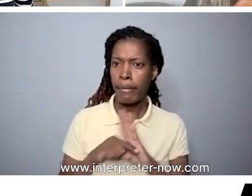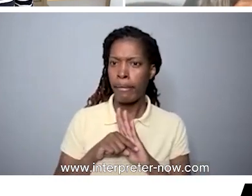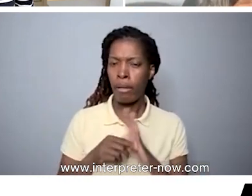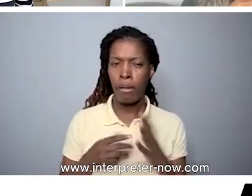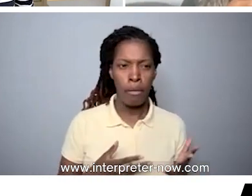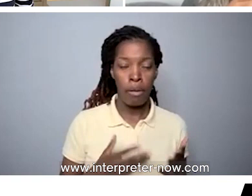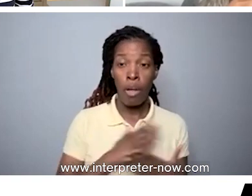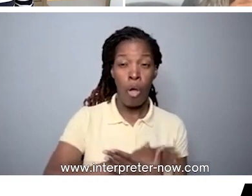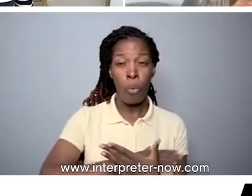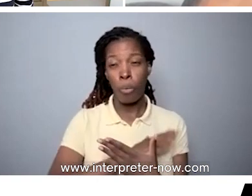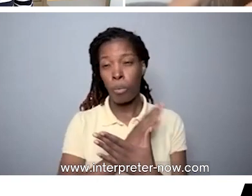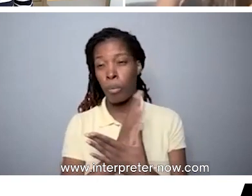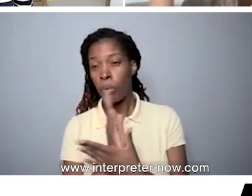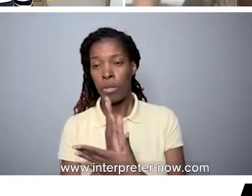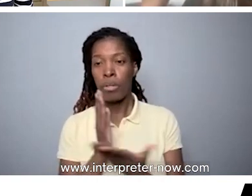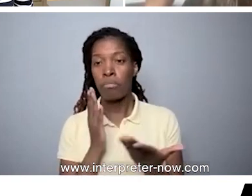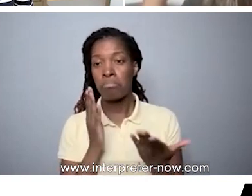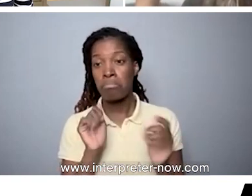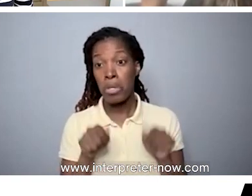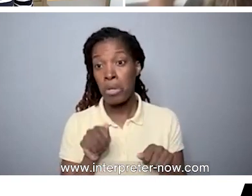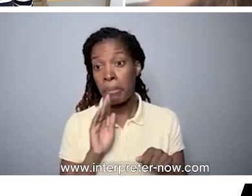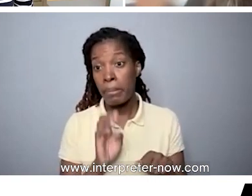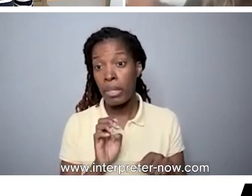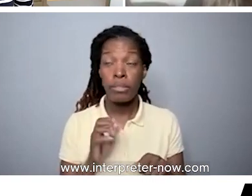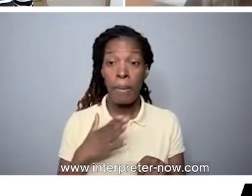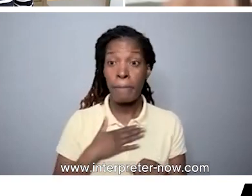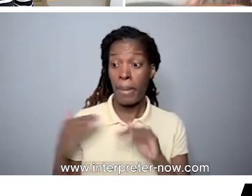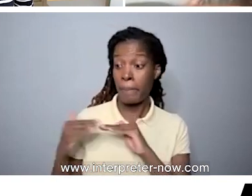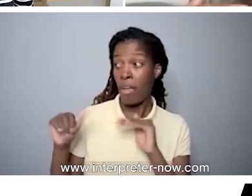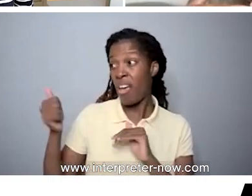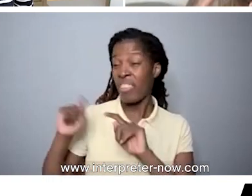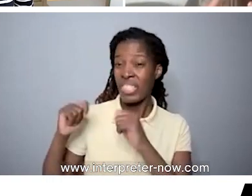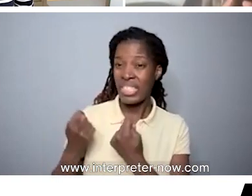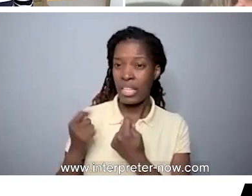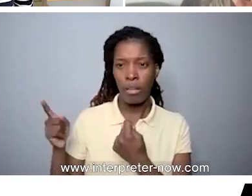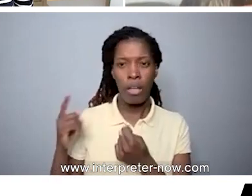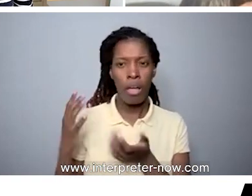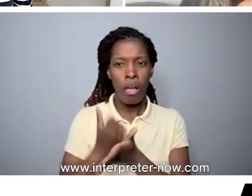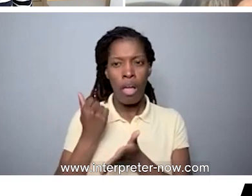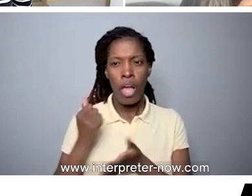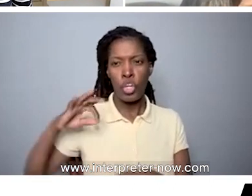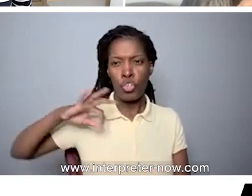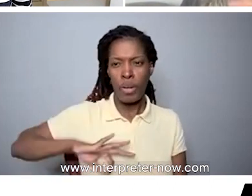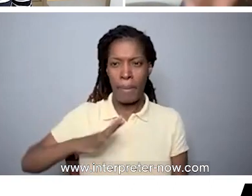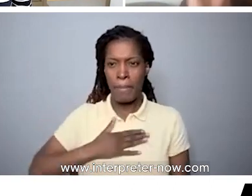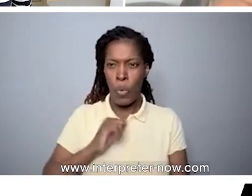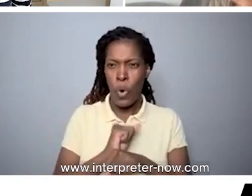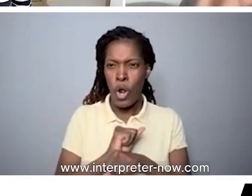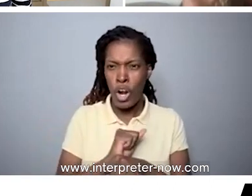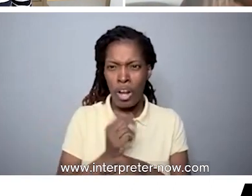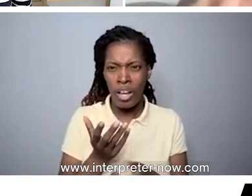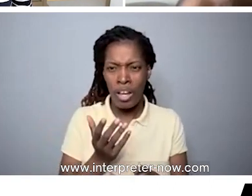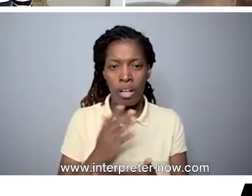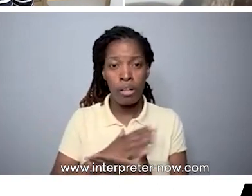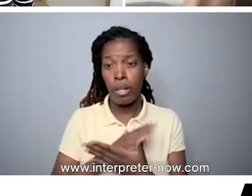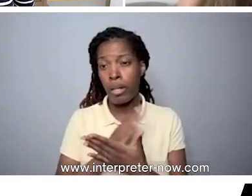be, you know, my peer on another team is always taking credit for my work. Or, I mean,